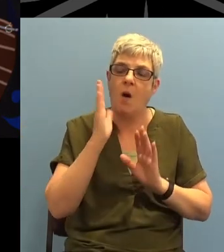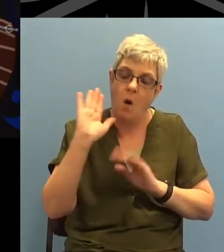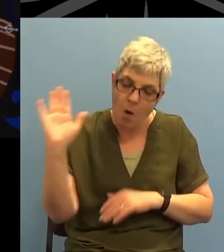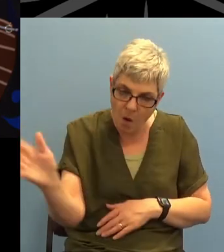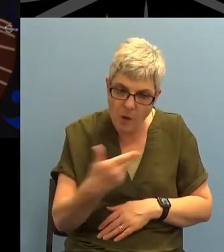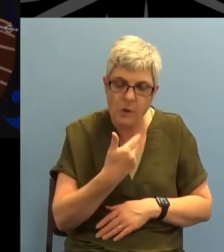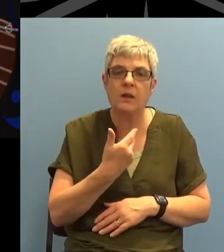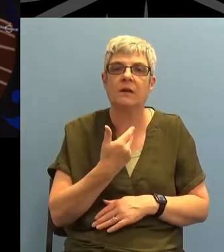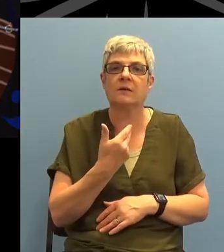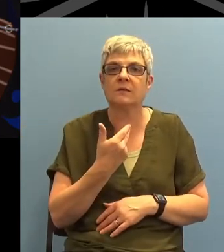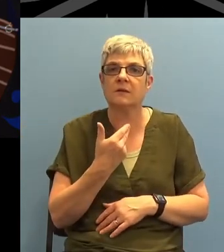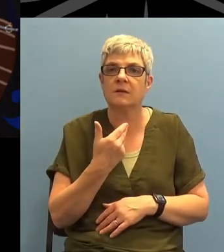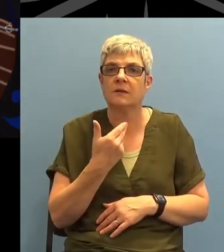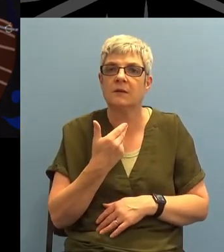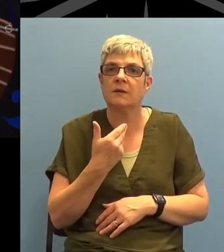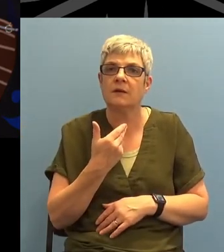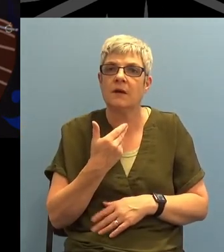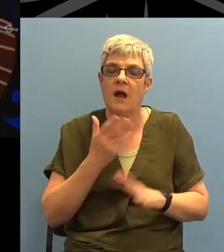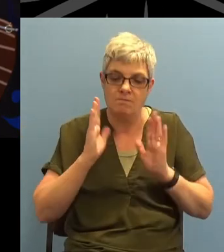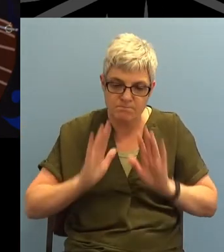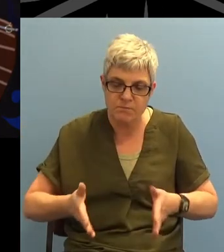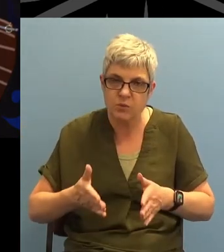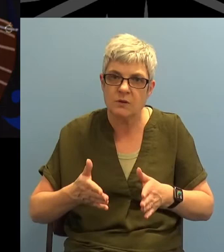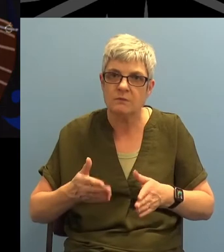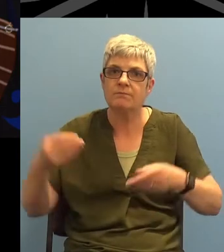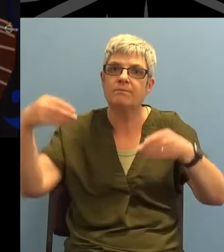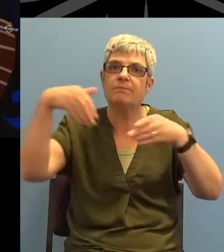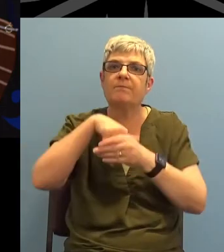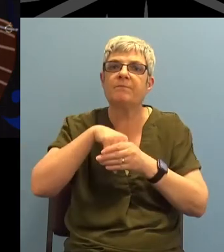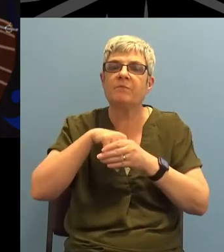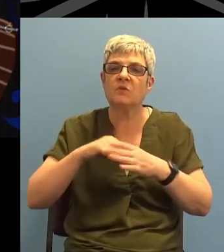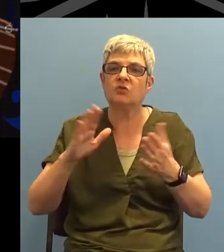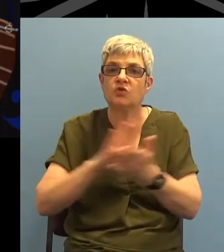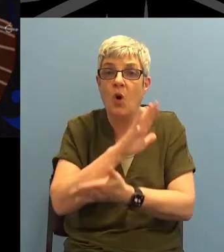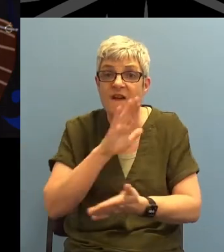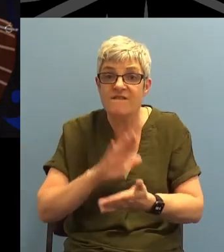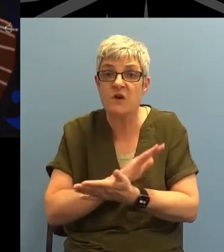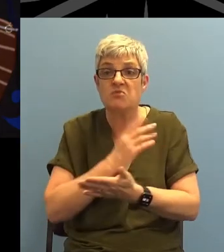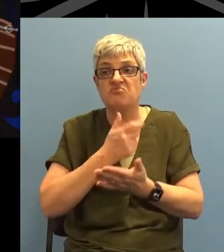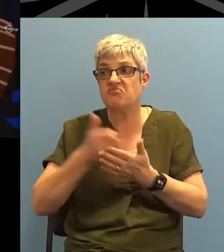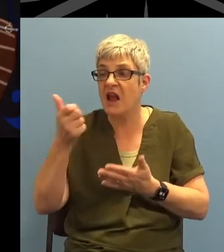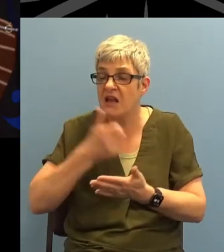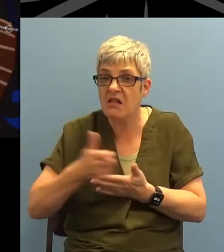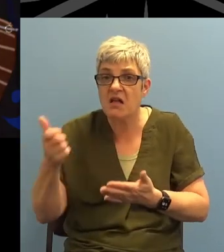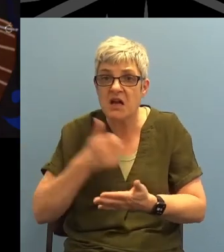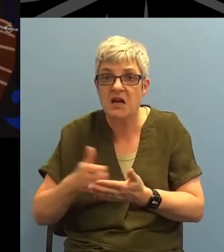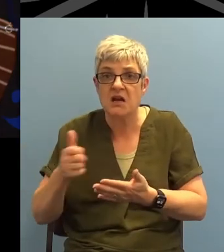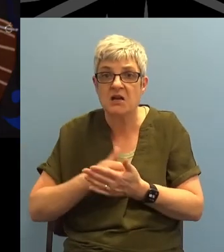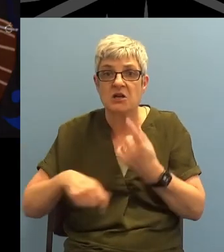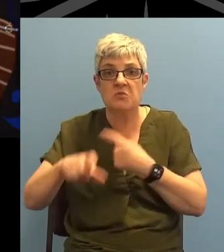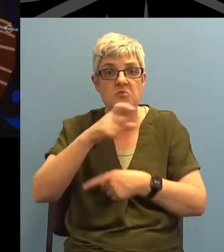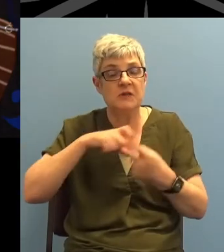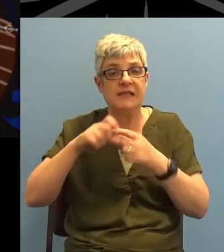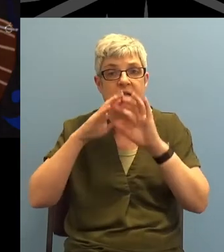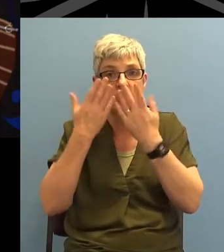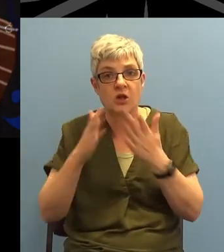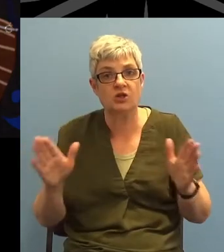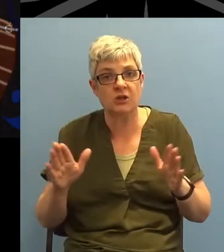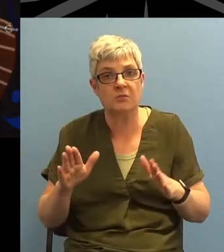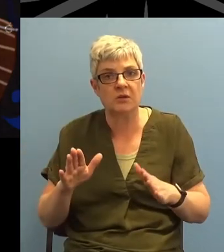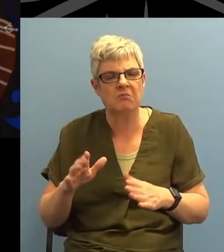all to be part of the joyful, regular, generous community of worship. And I wonder why.